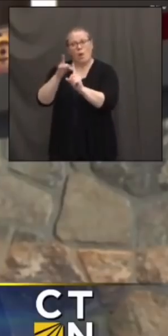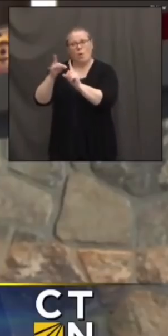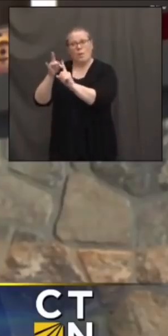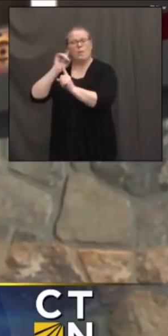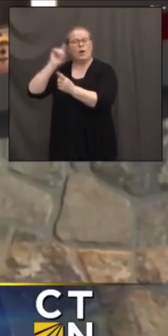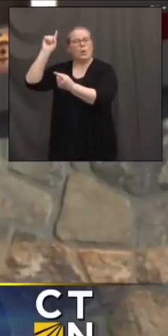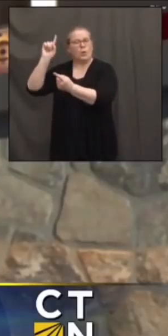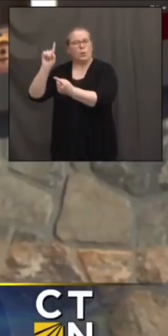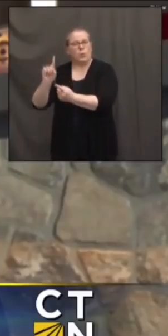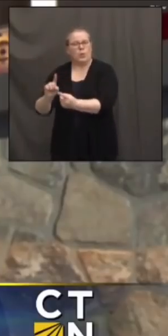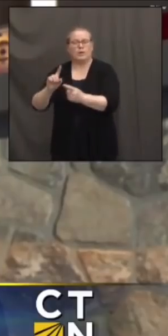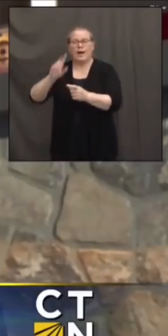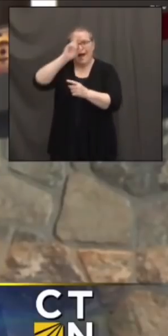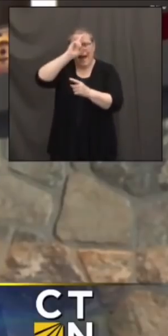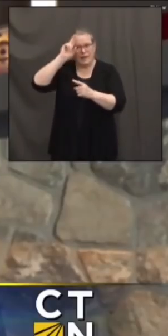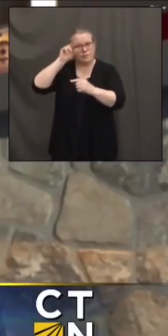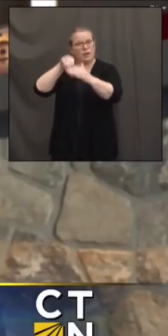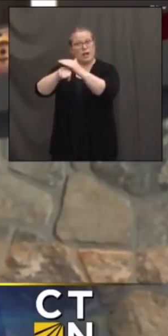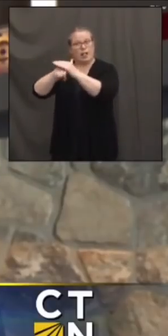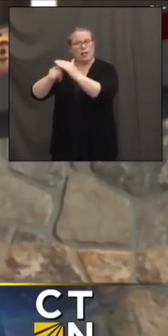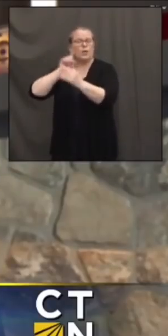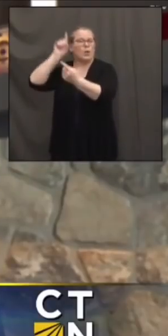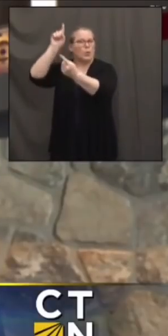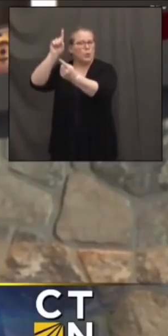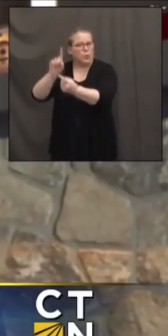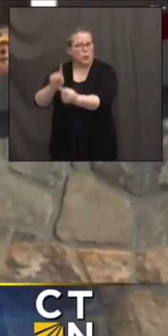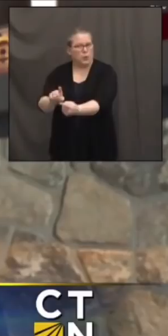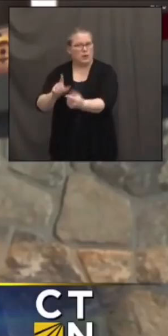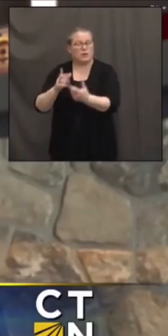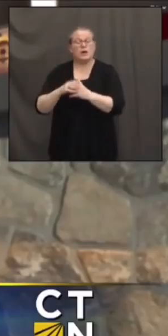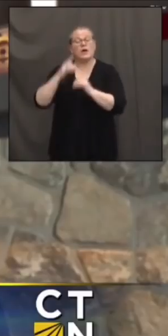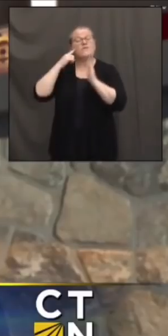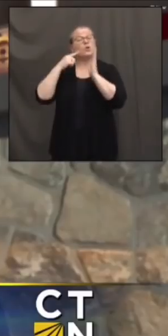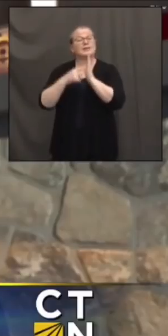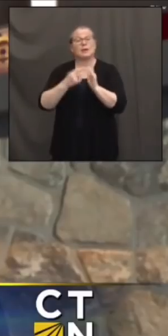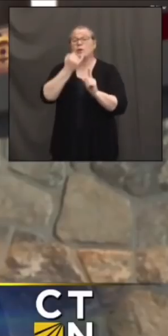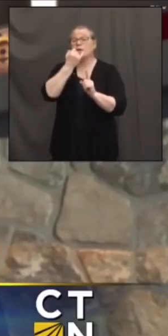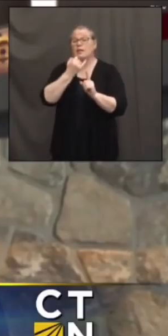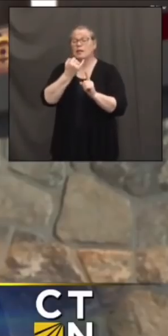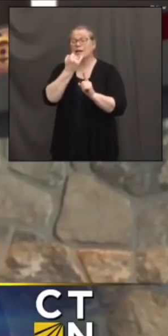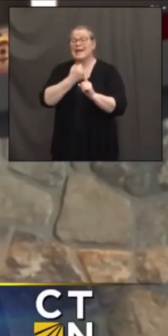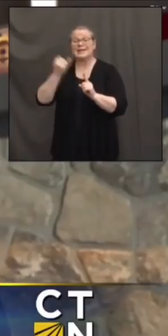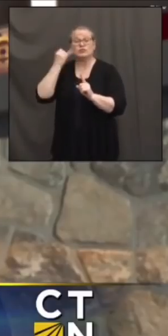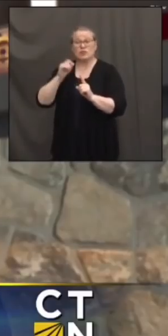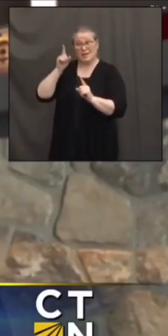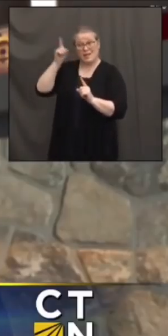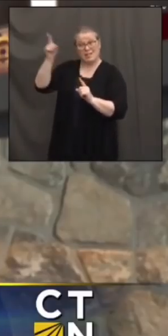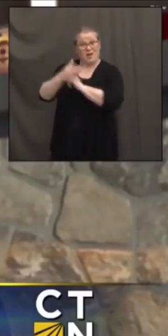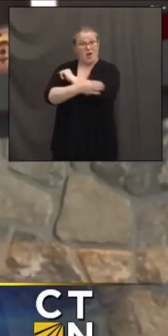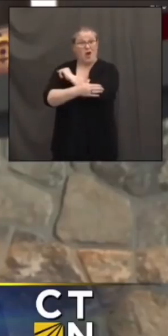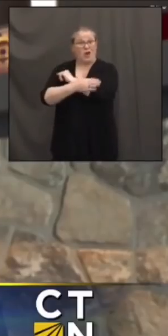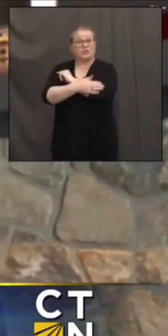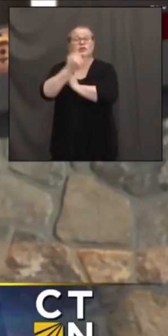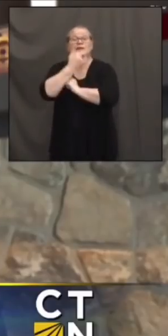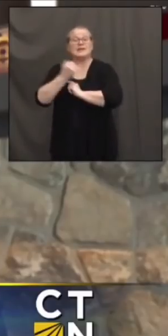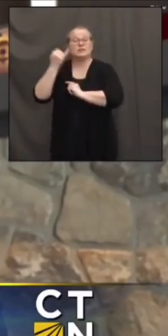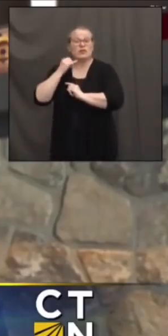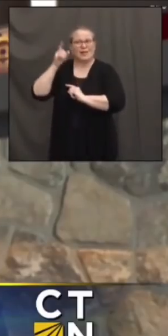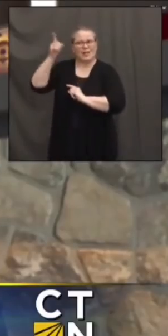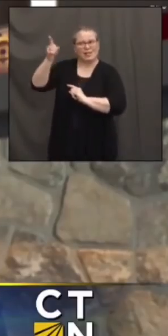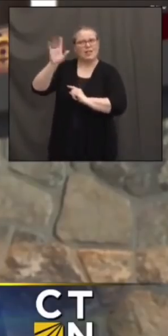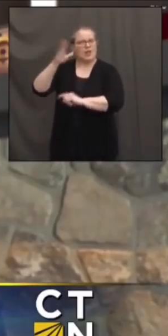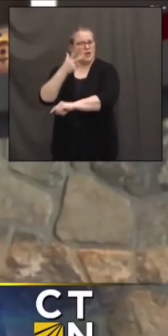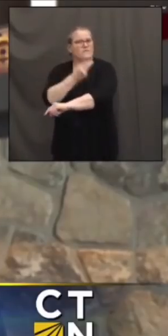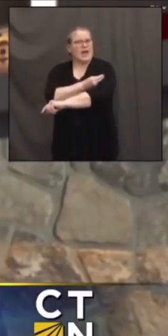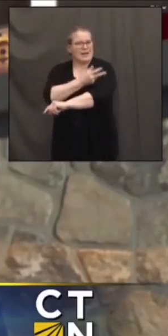hospitalizations decline more dramatically. If you look at what happened in Israel, Israel started to tip over in terms of starting to see declines from the